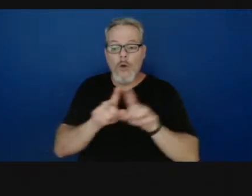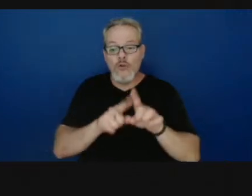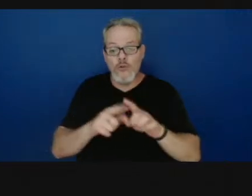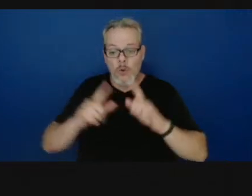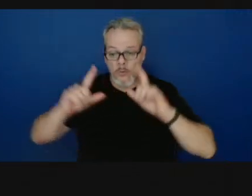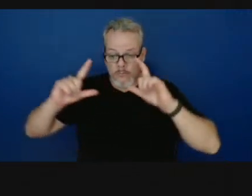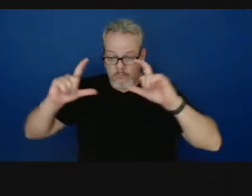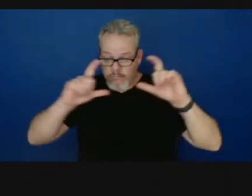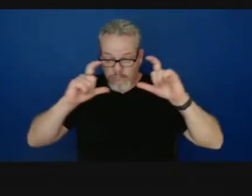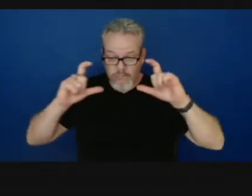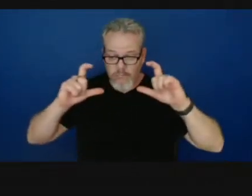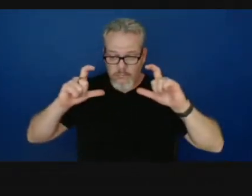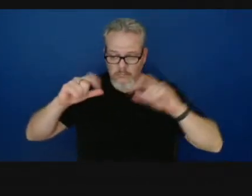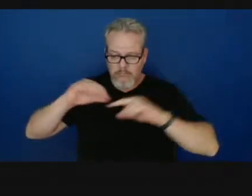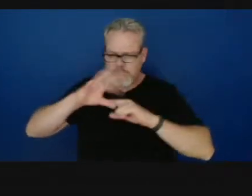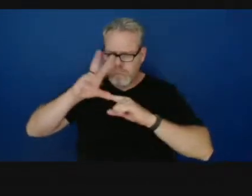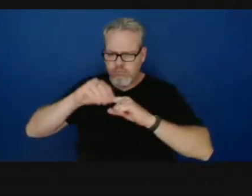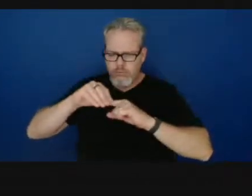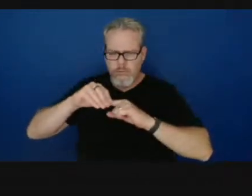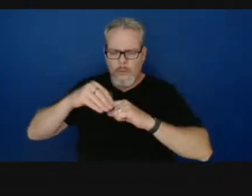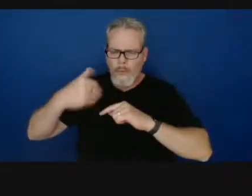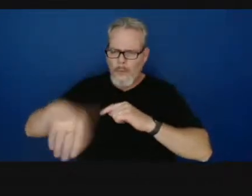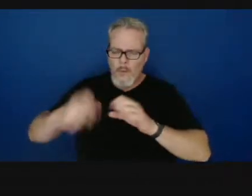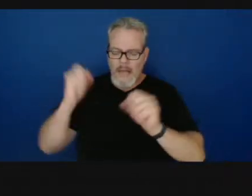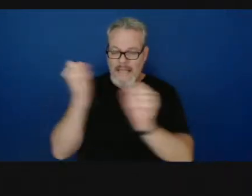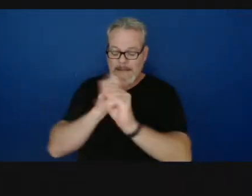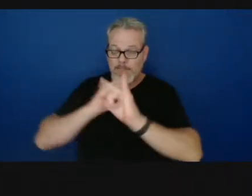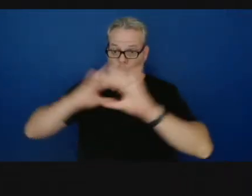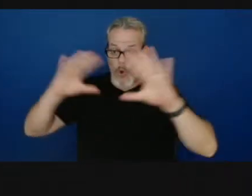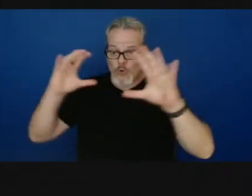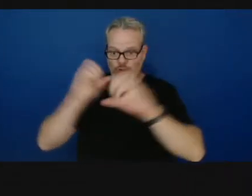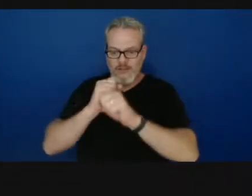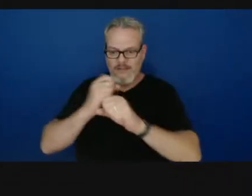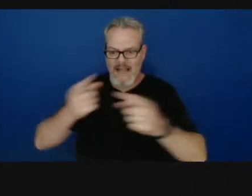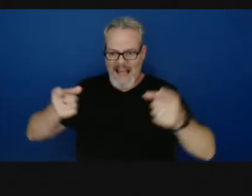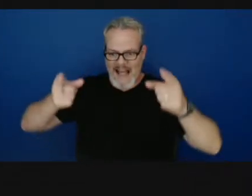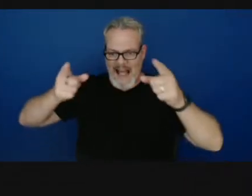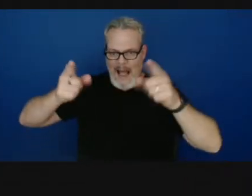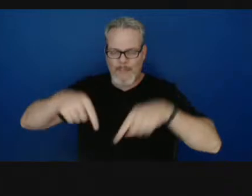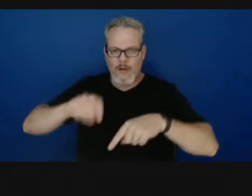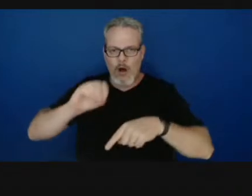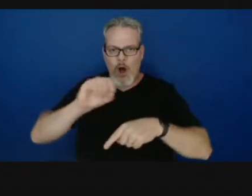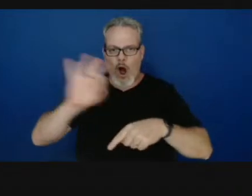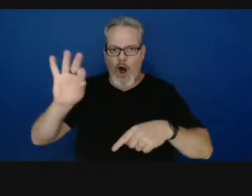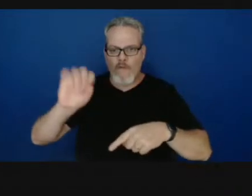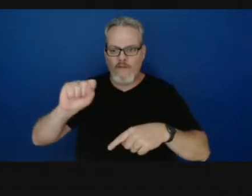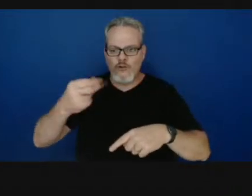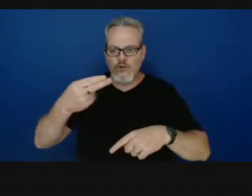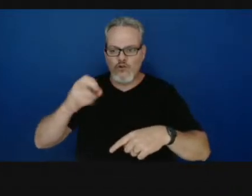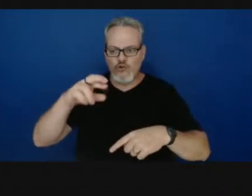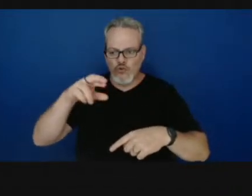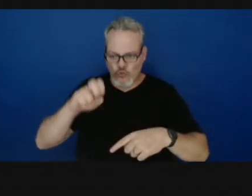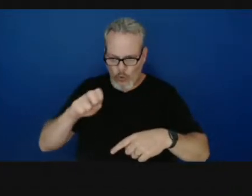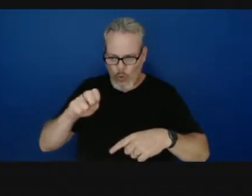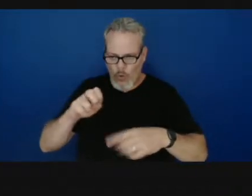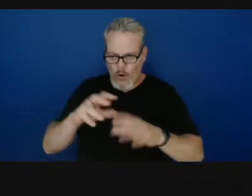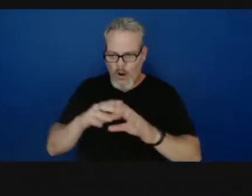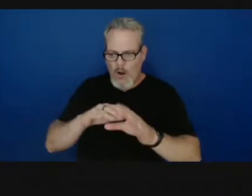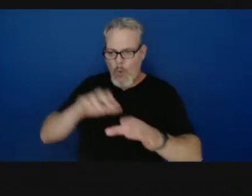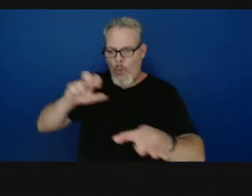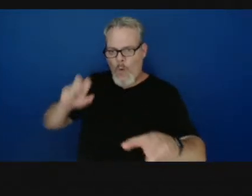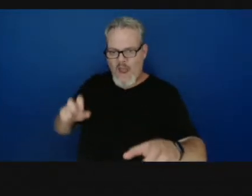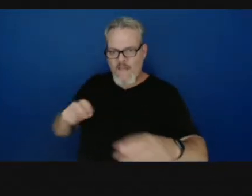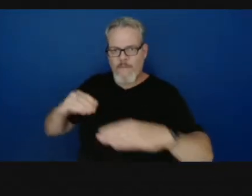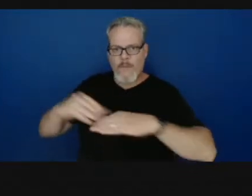of these littoral explosions that occur more offshore, away from the coastline than we've seen previously. And